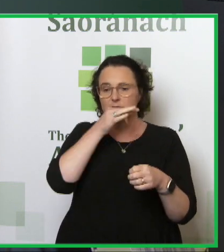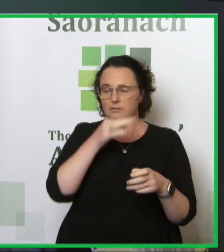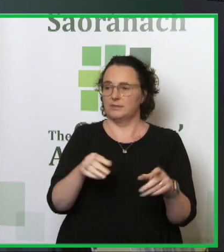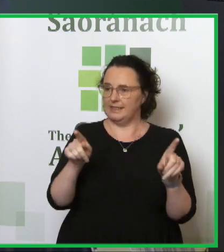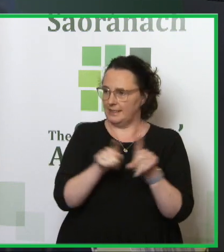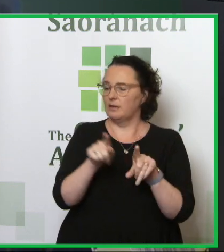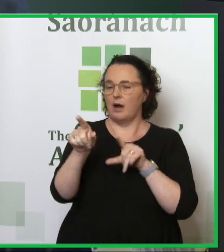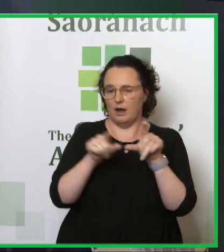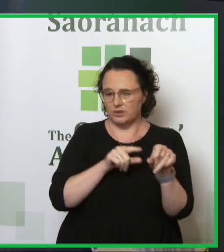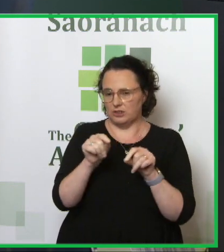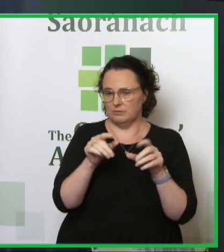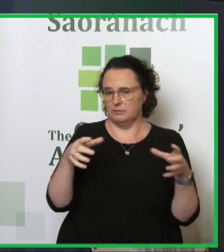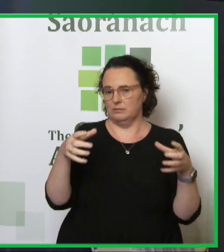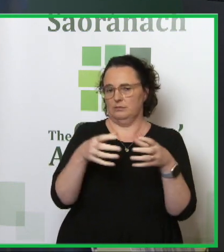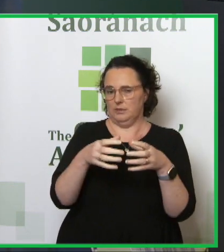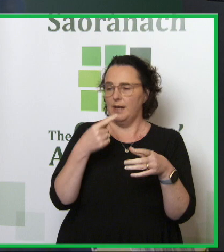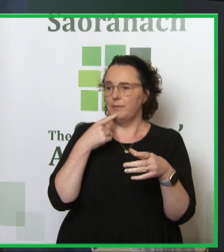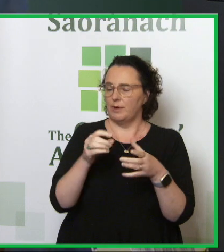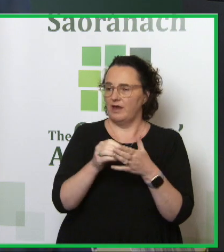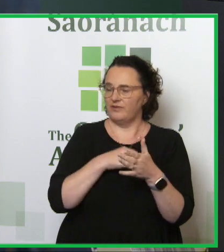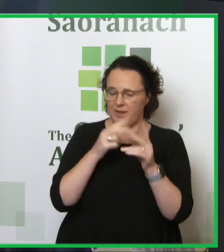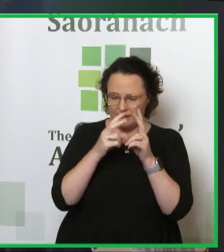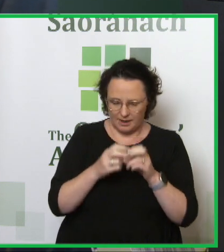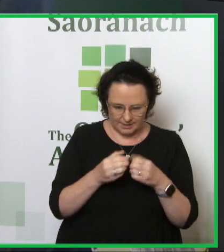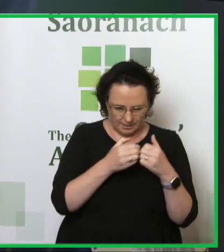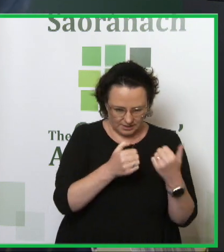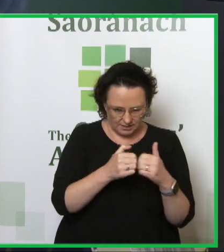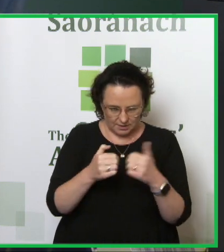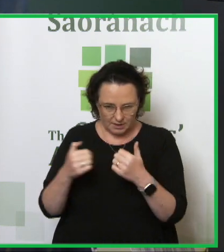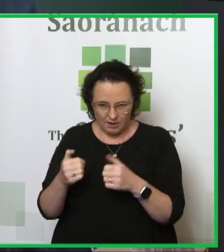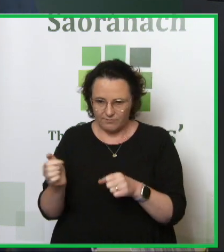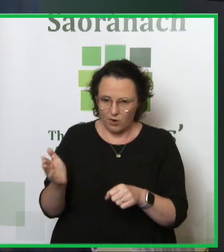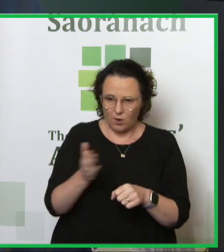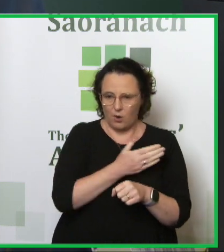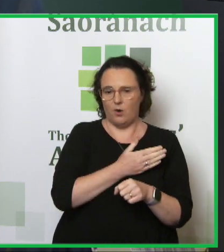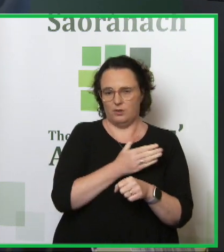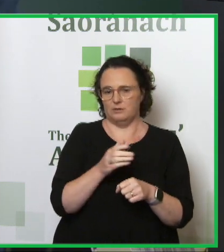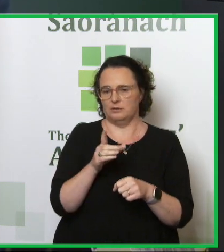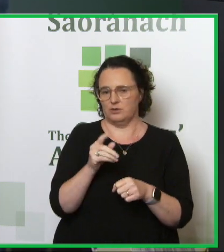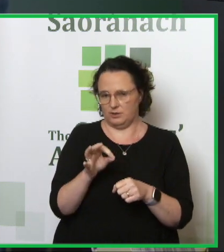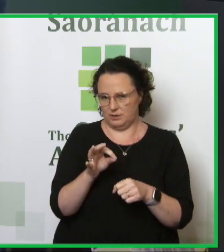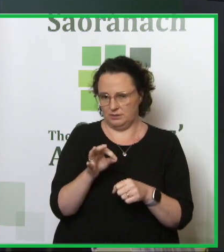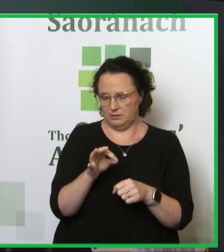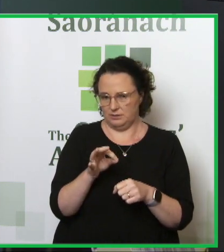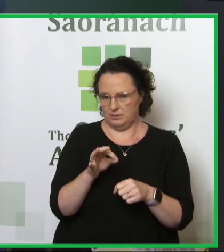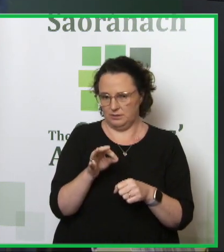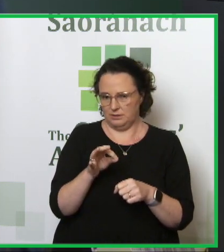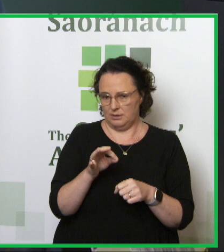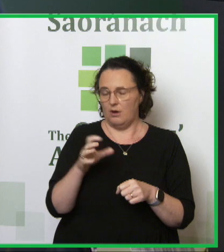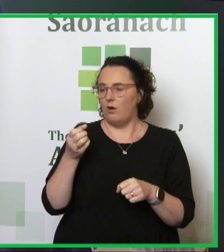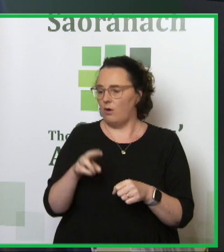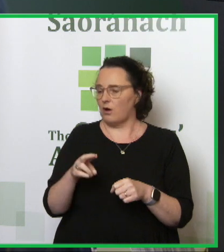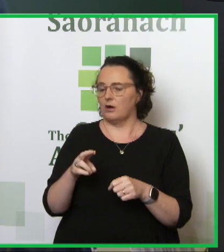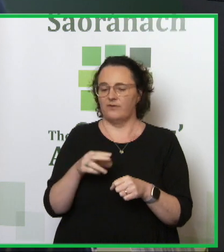same option. But at least we've then analysed them individually and said, yeah, for cannabis, this is the approach we want. For everything else, this is the